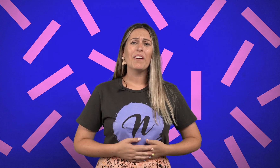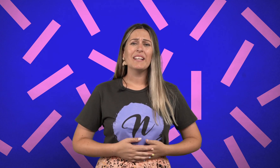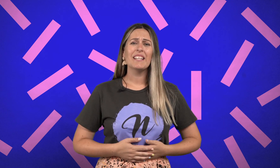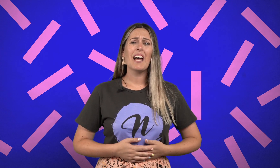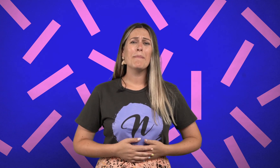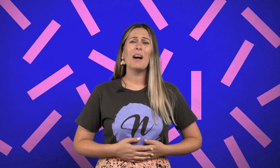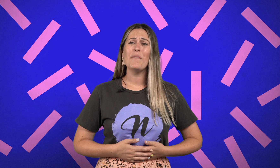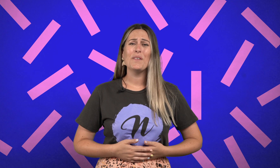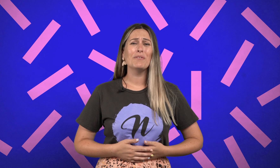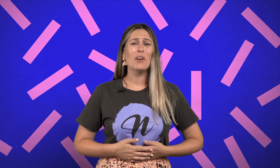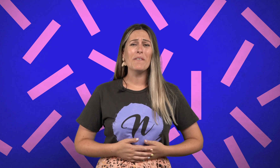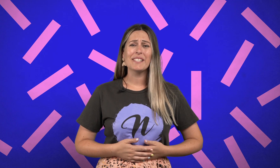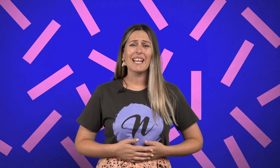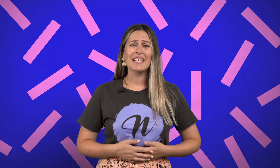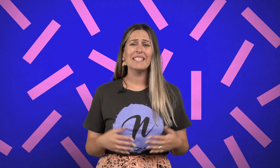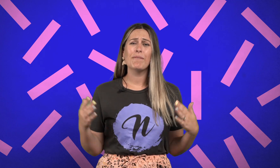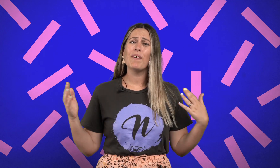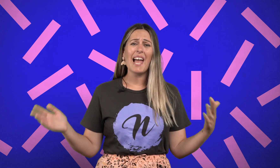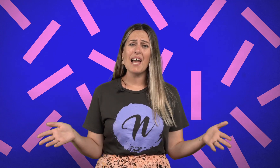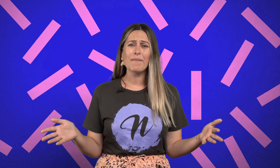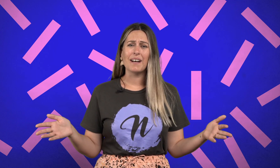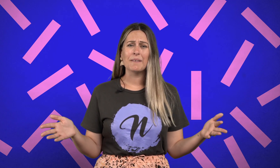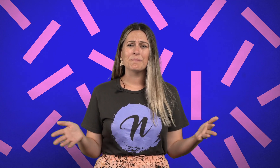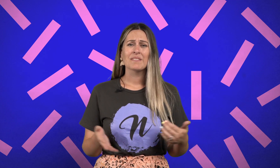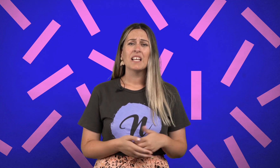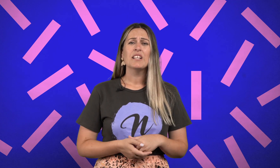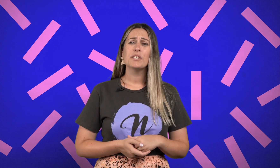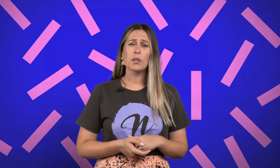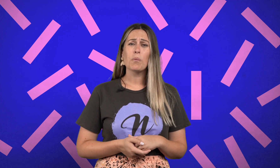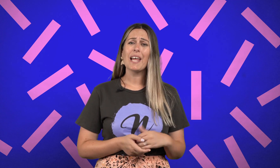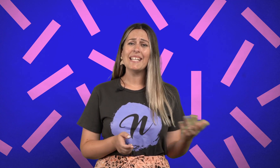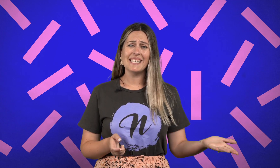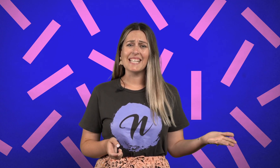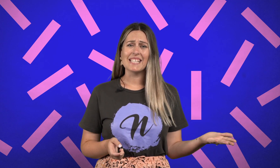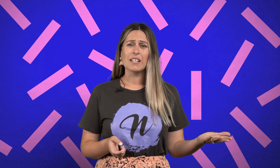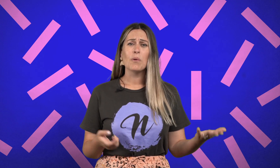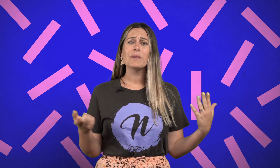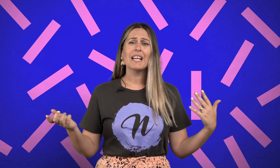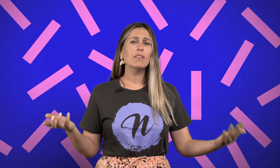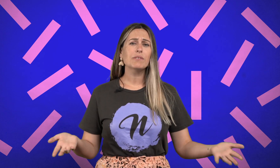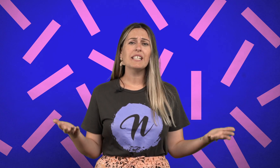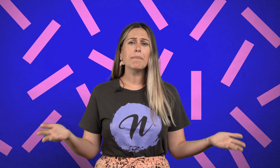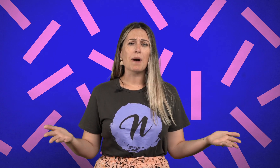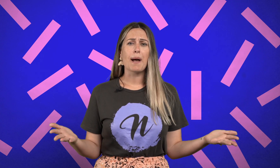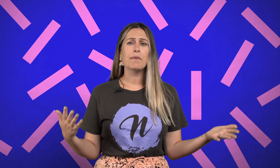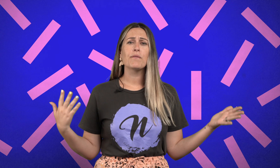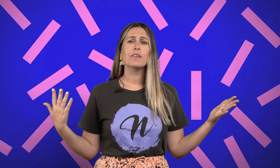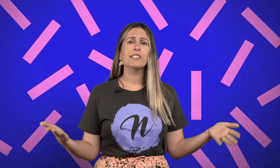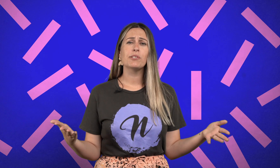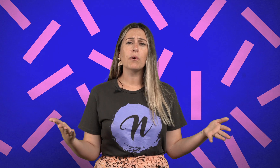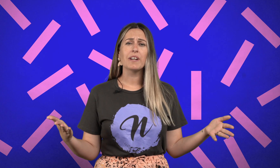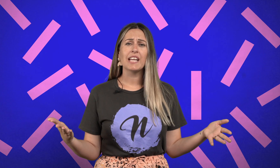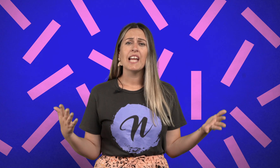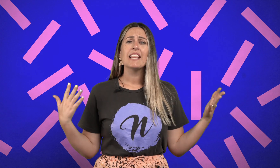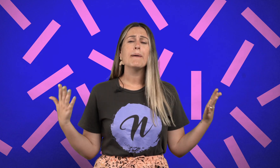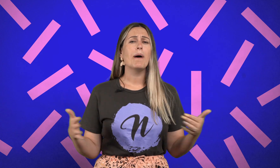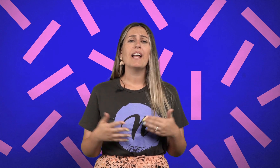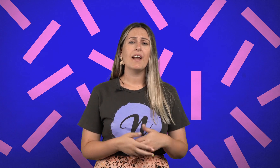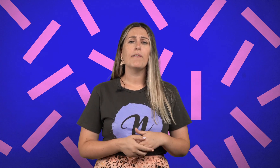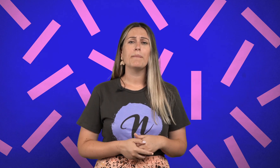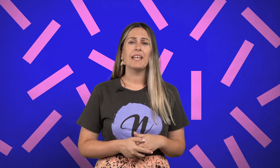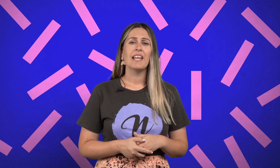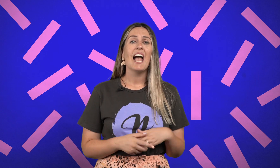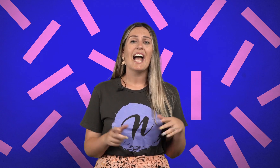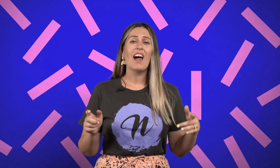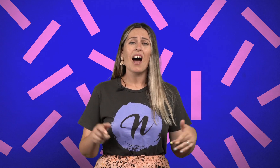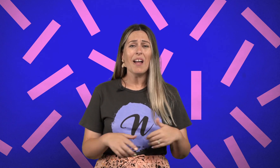I'm worried that I might feel nervous like this forever. So what I did was I looked in the Bible for a story that might